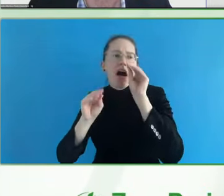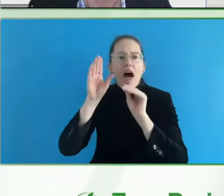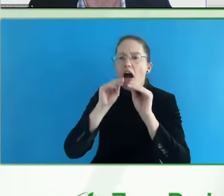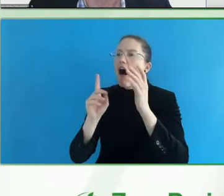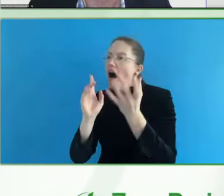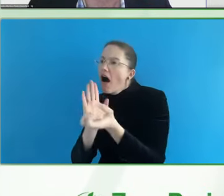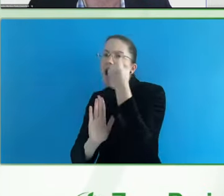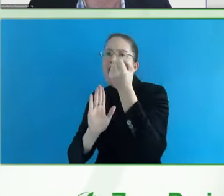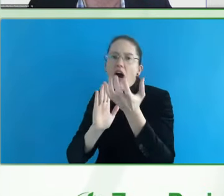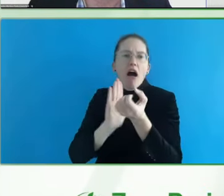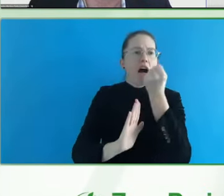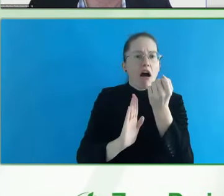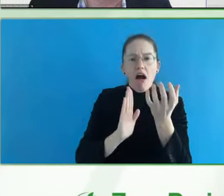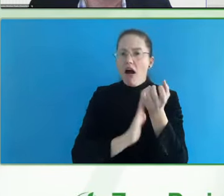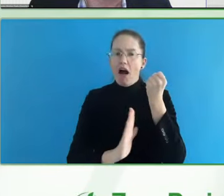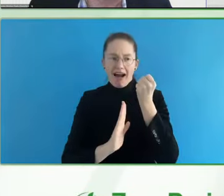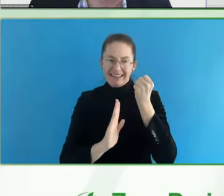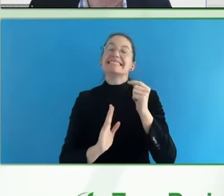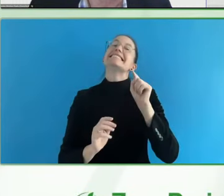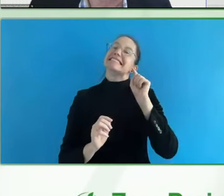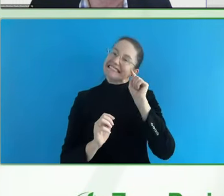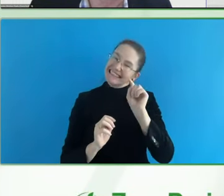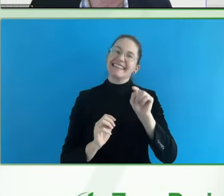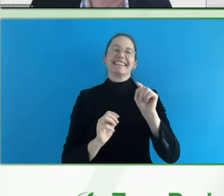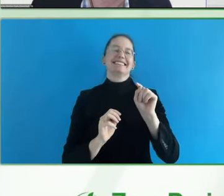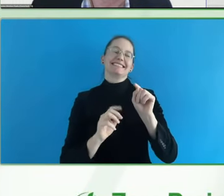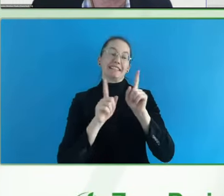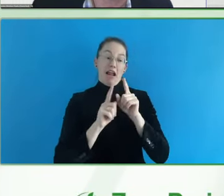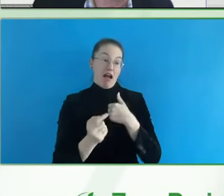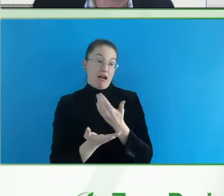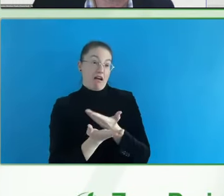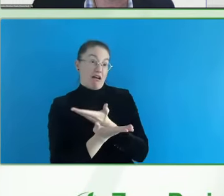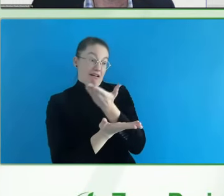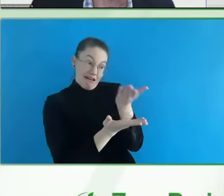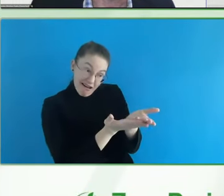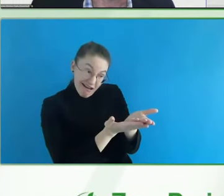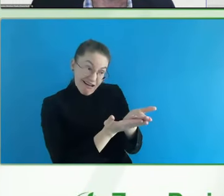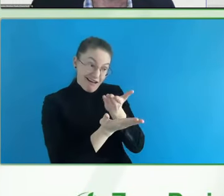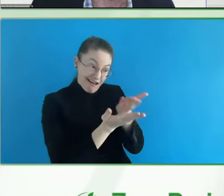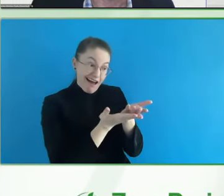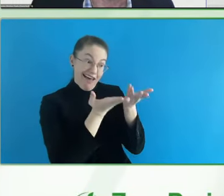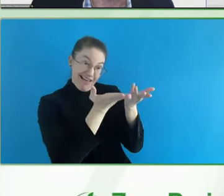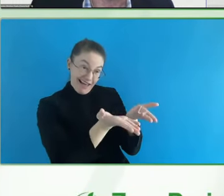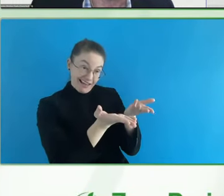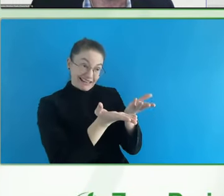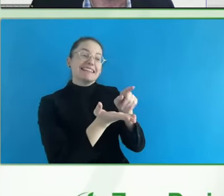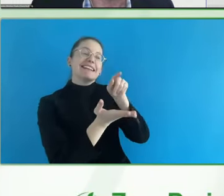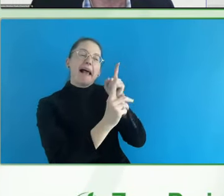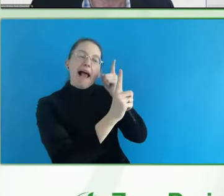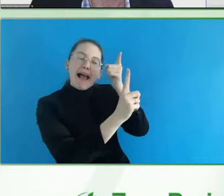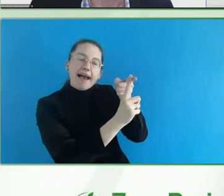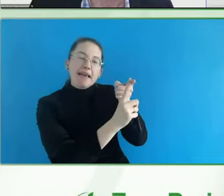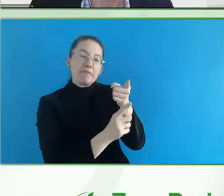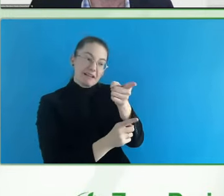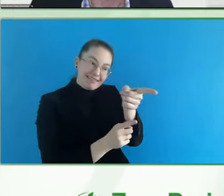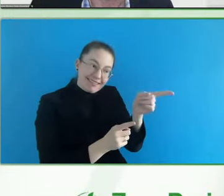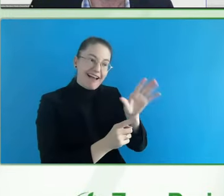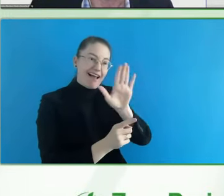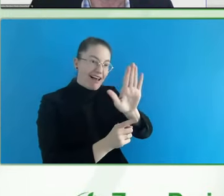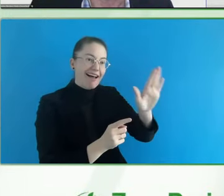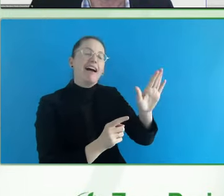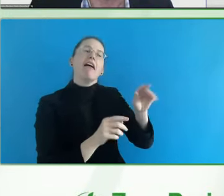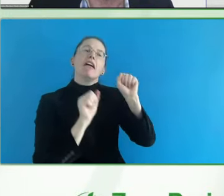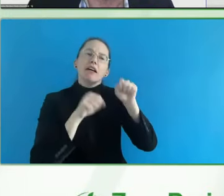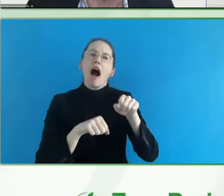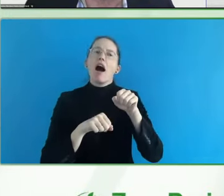proposes as a basis for acquiring the key competence. The third is openness,